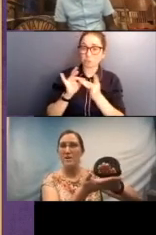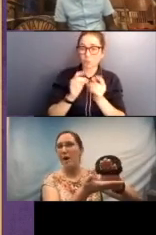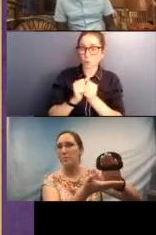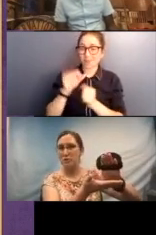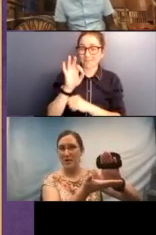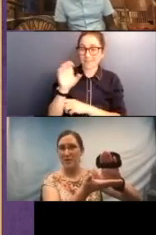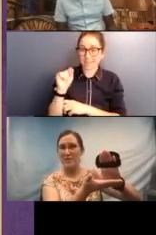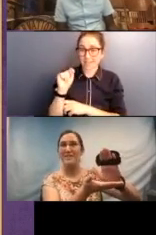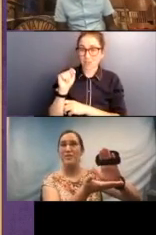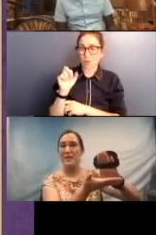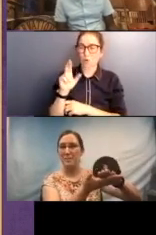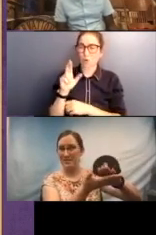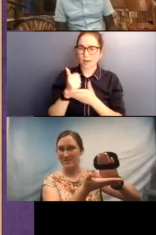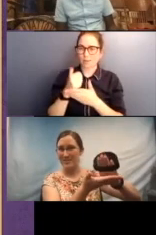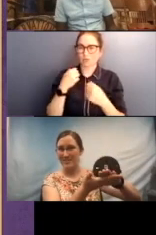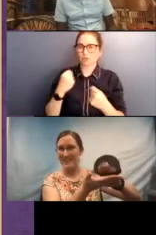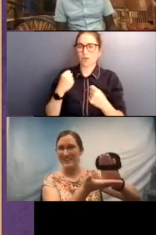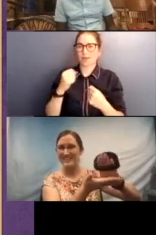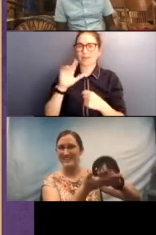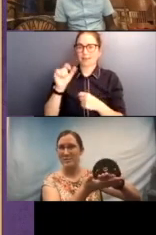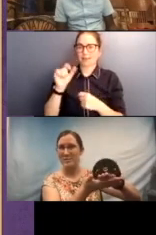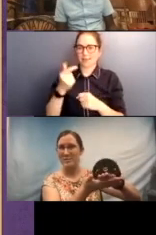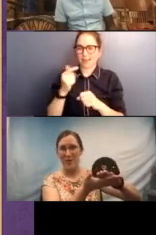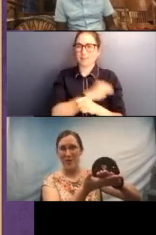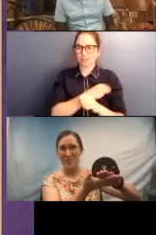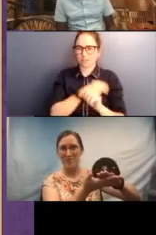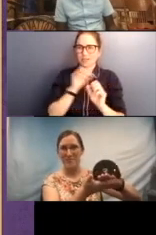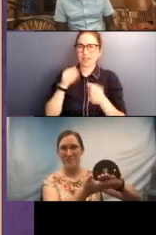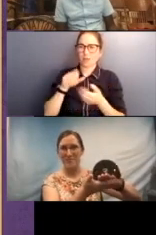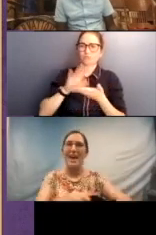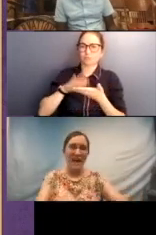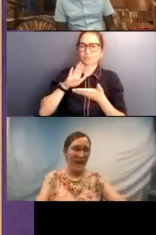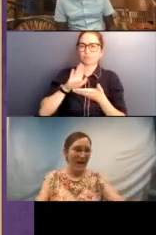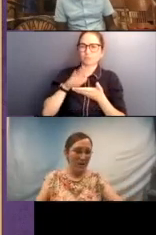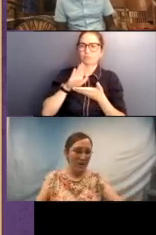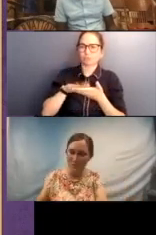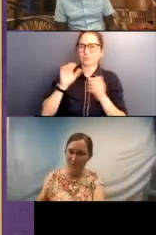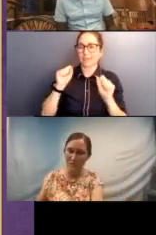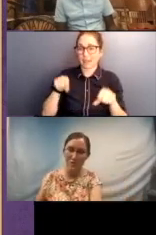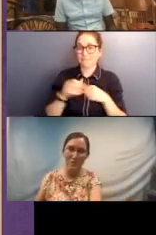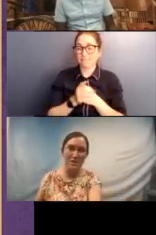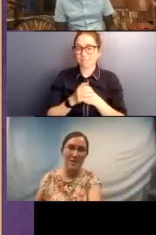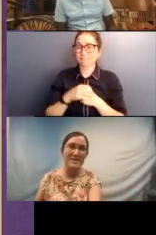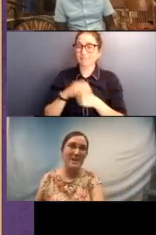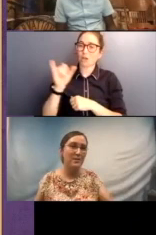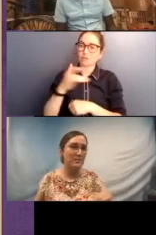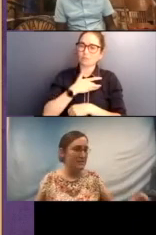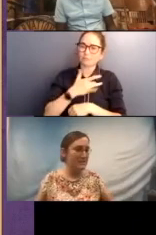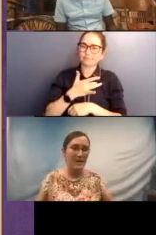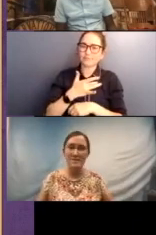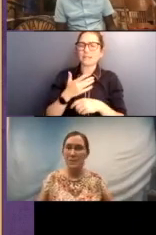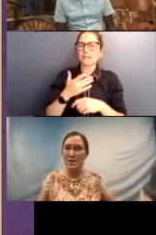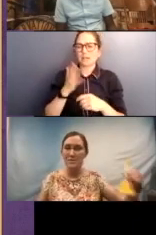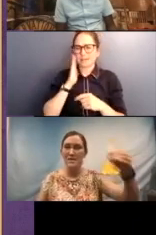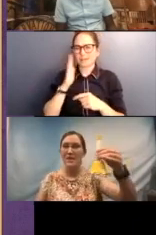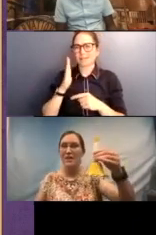or to help strengthen their leg muscles and they can music along. I also tend to use a lot of times these